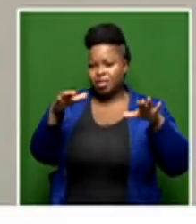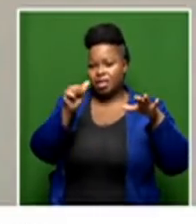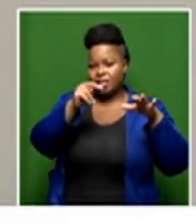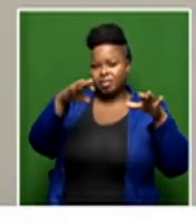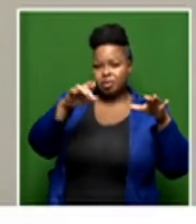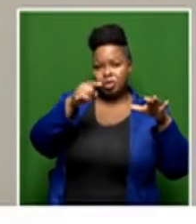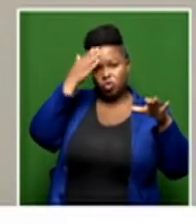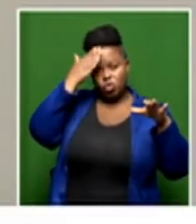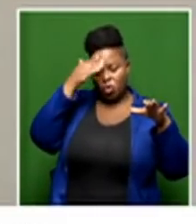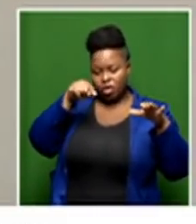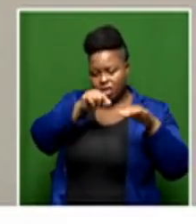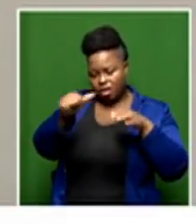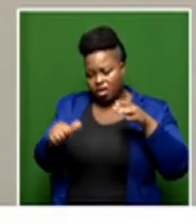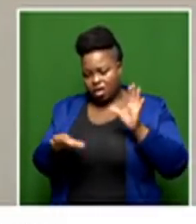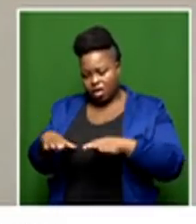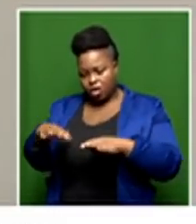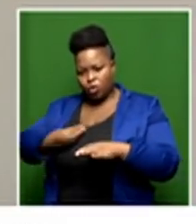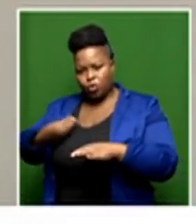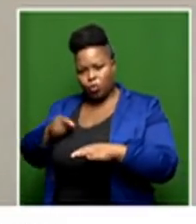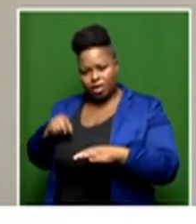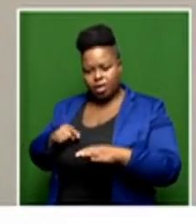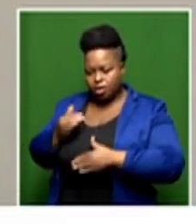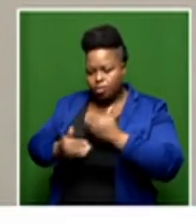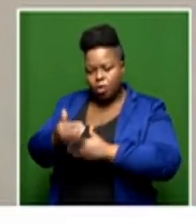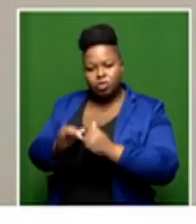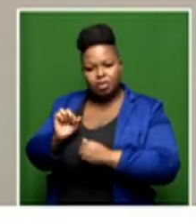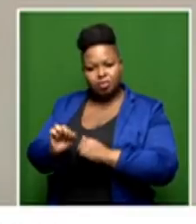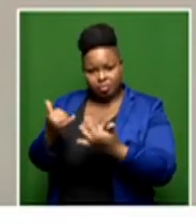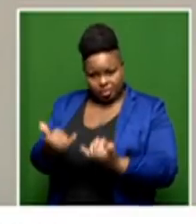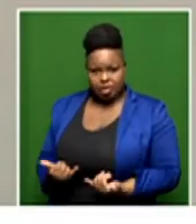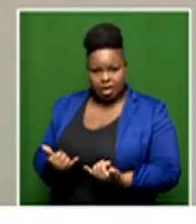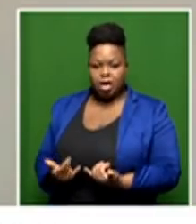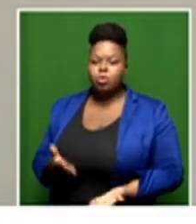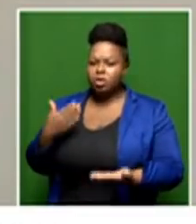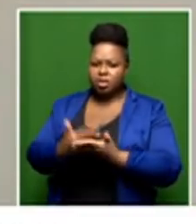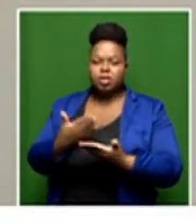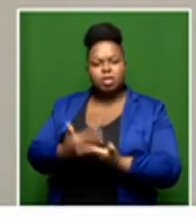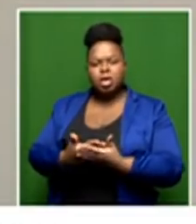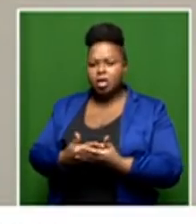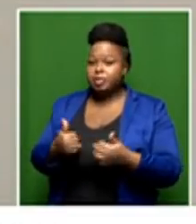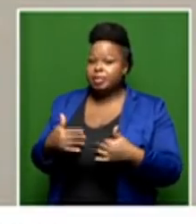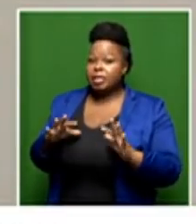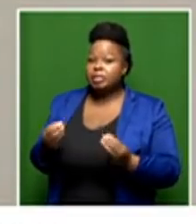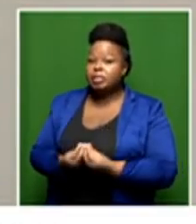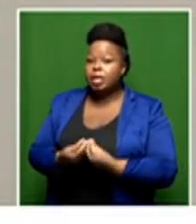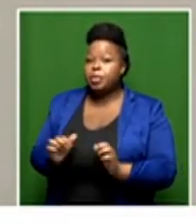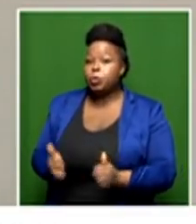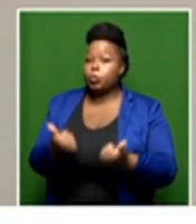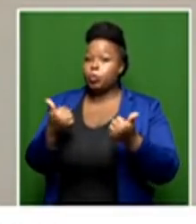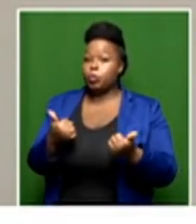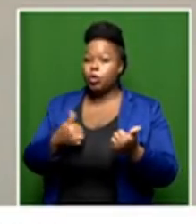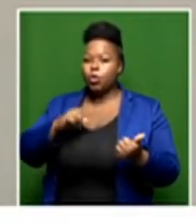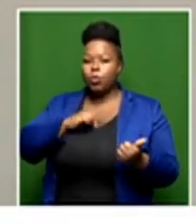Youth League and this process that they are involved in now may be fertile soil for them to sow